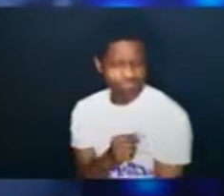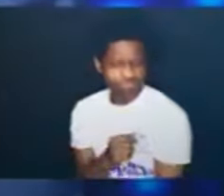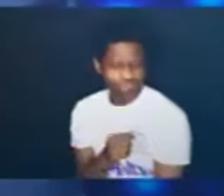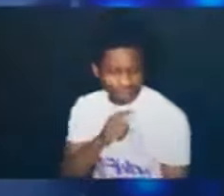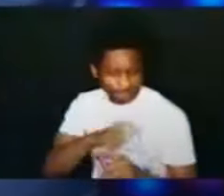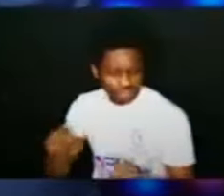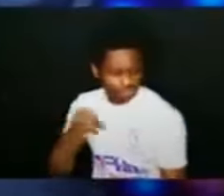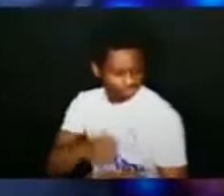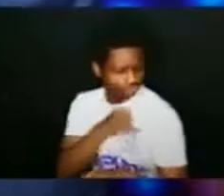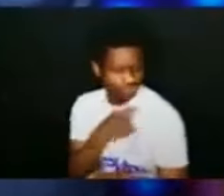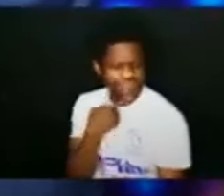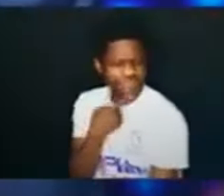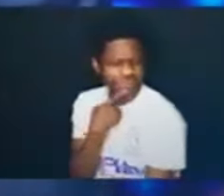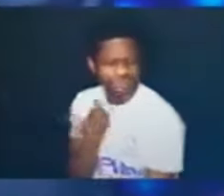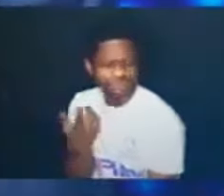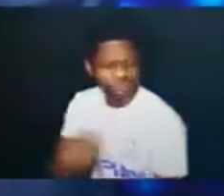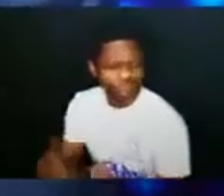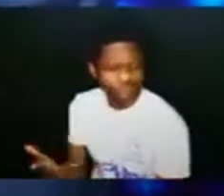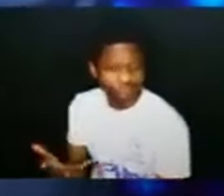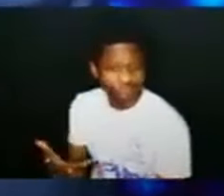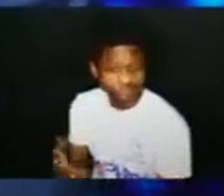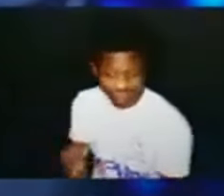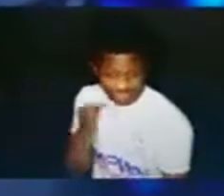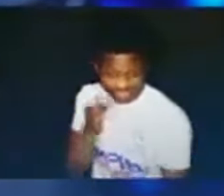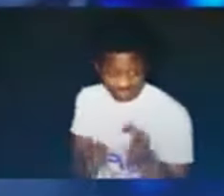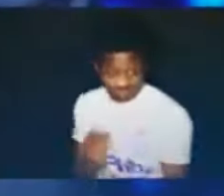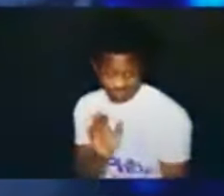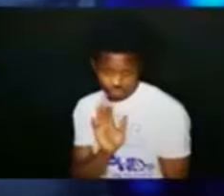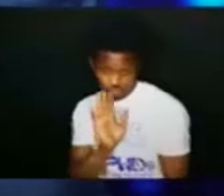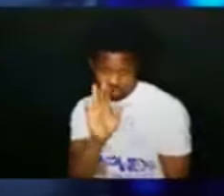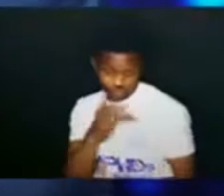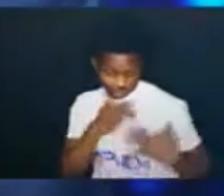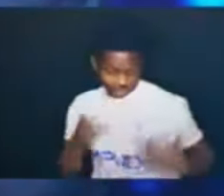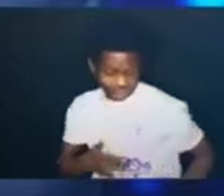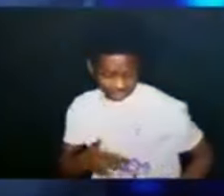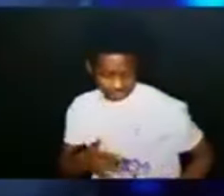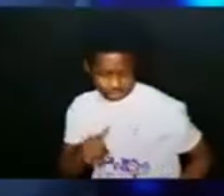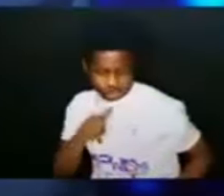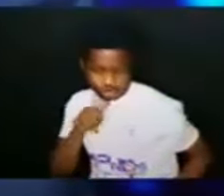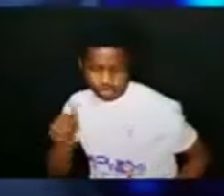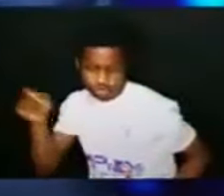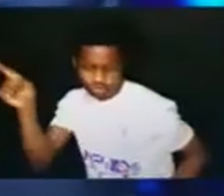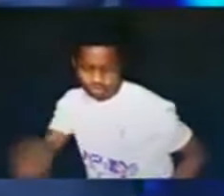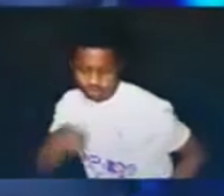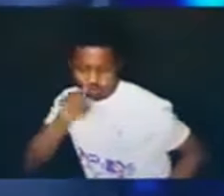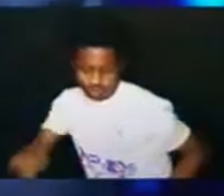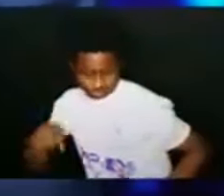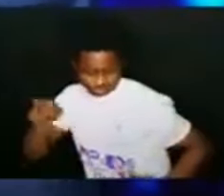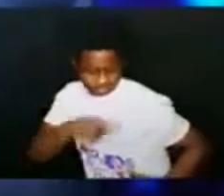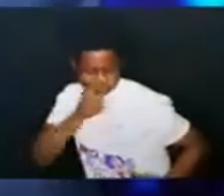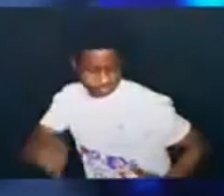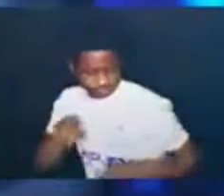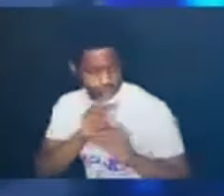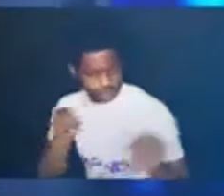But John says, Nanso, Johannes say, if your heart does not condemn you, say, wakuma, e mufa, then go